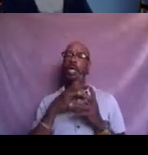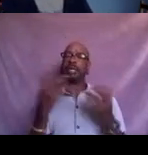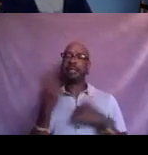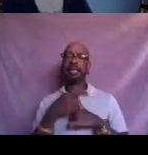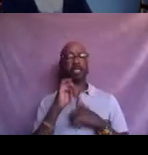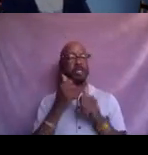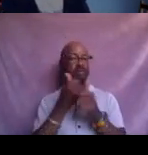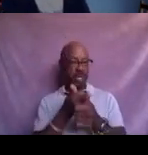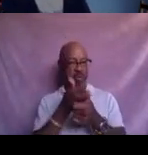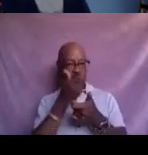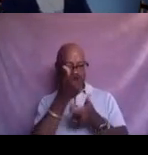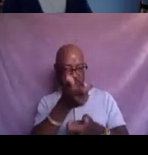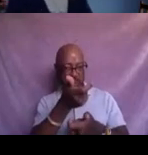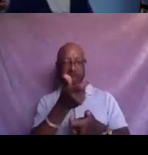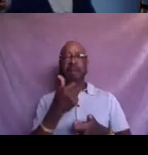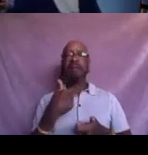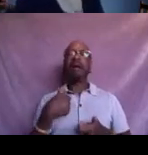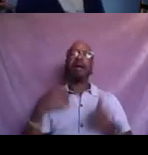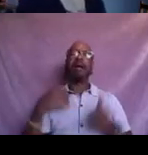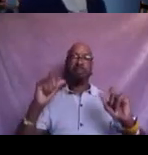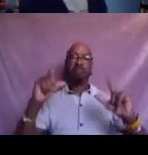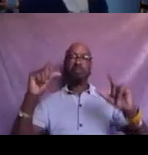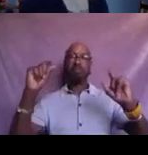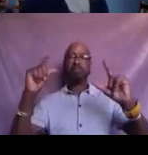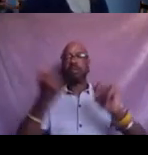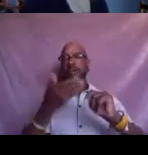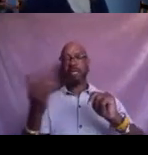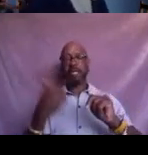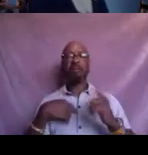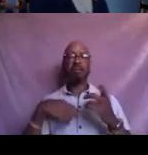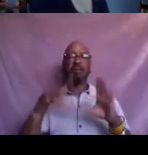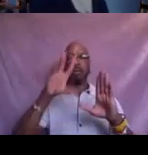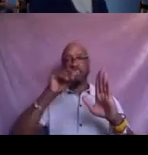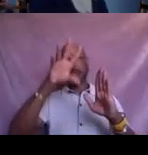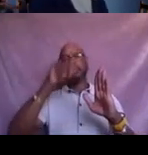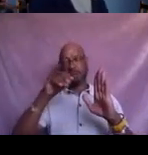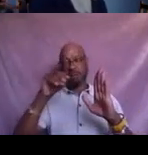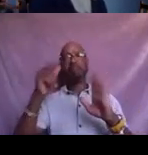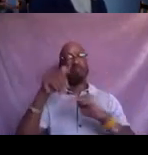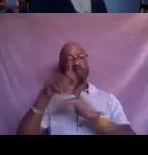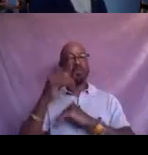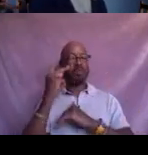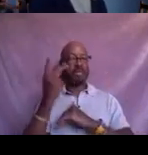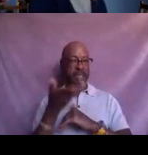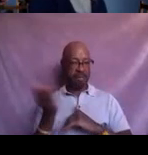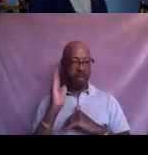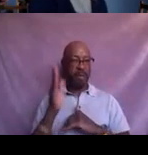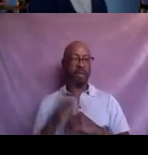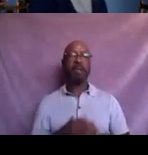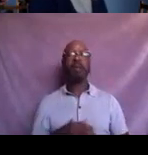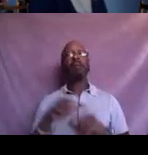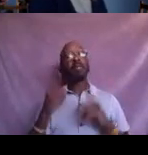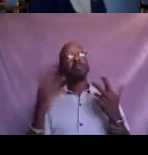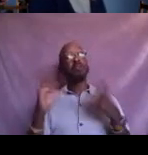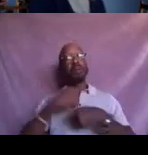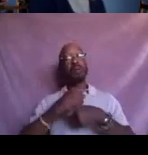deck. And I've got screenshots of everything so you can see what it looks like. Otherwise, hopefully you have created a class. You have to give